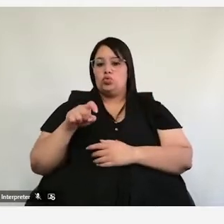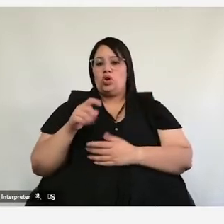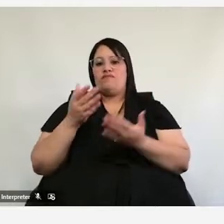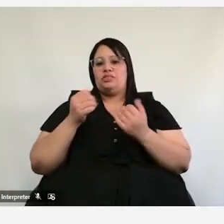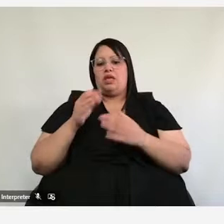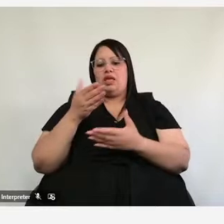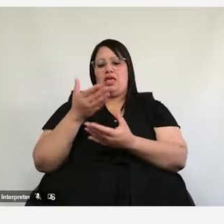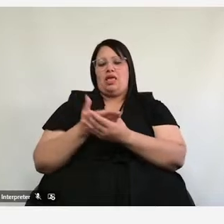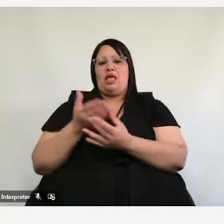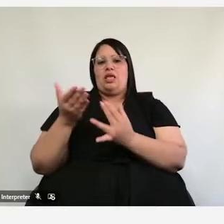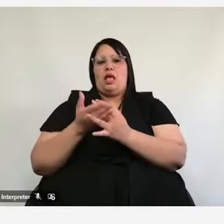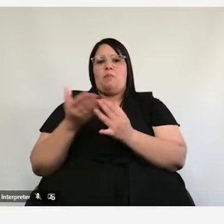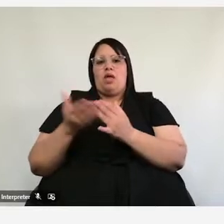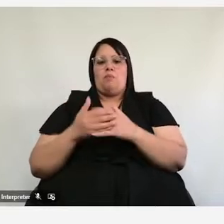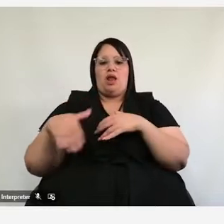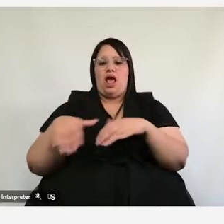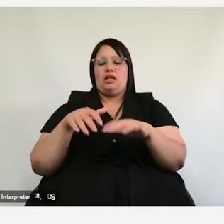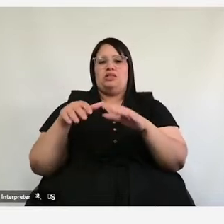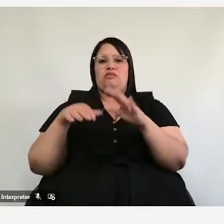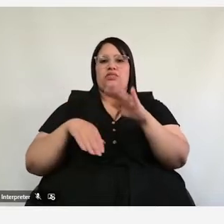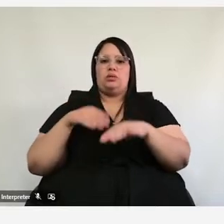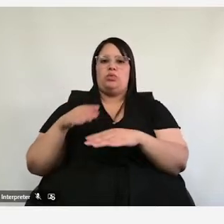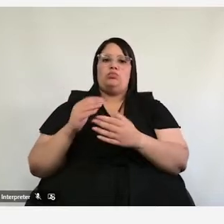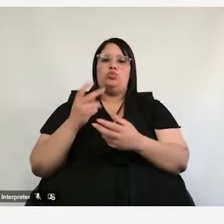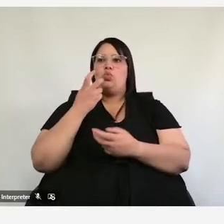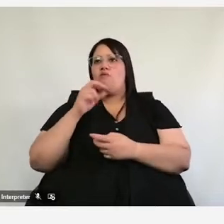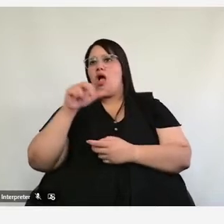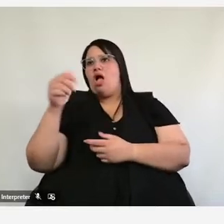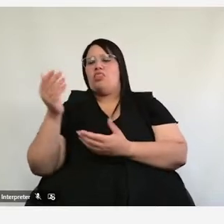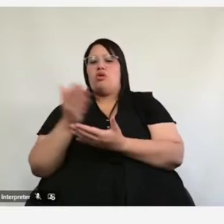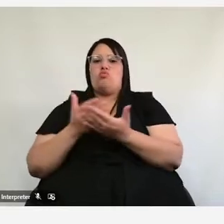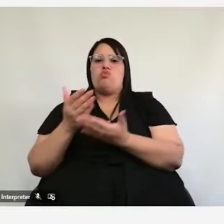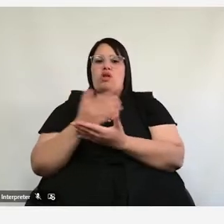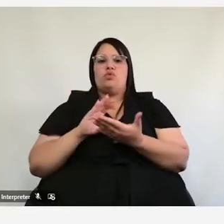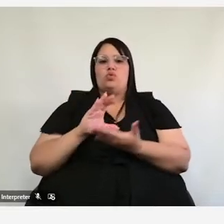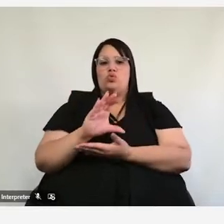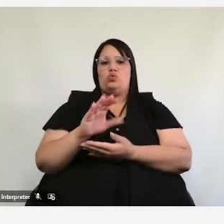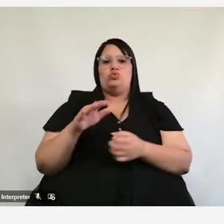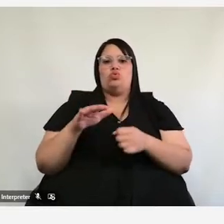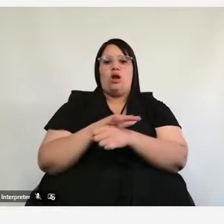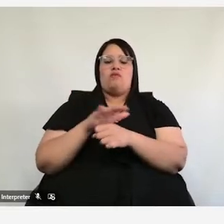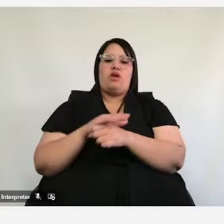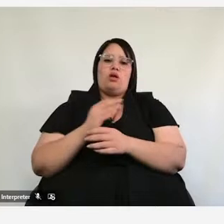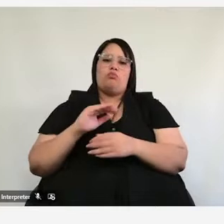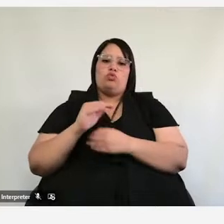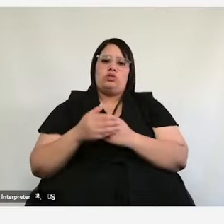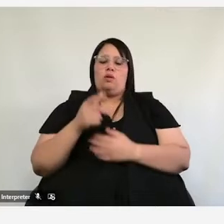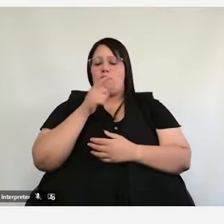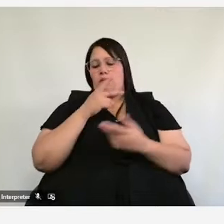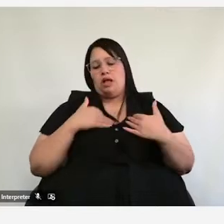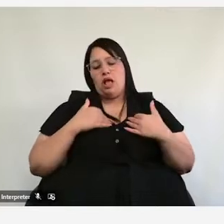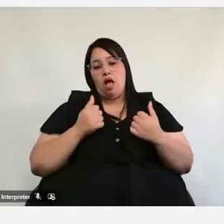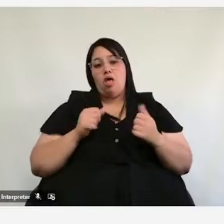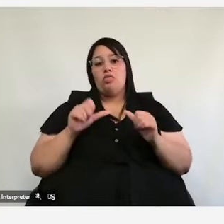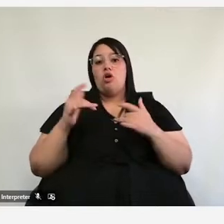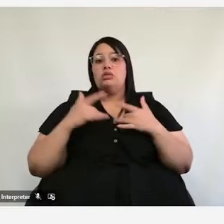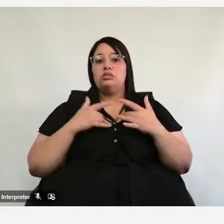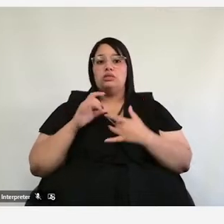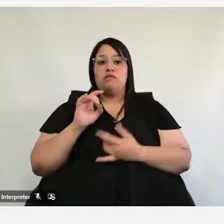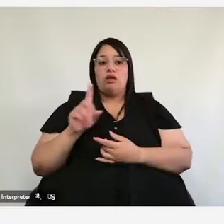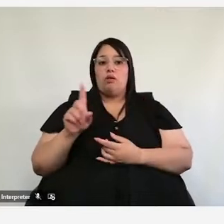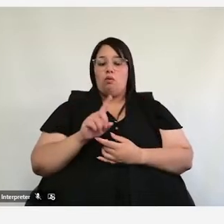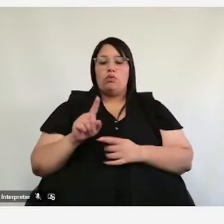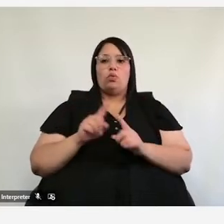taken proactive steps to secure alternative revenue to protect public health. Equally concerning is the government's